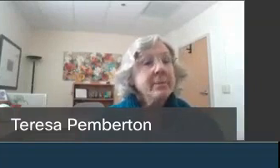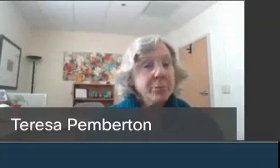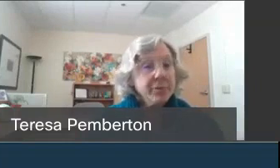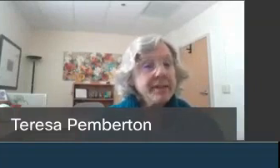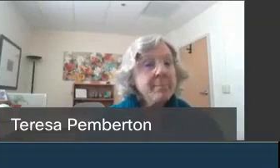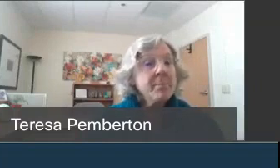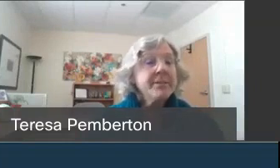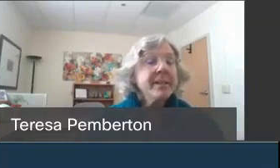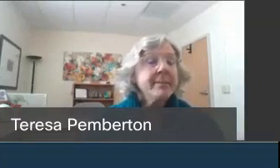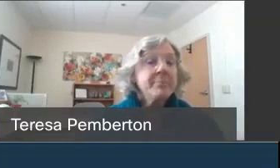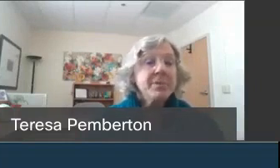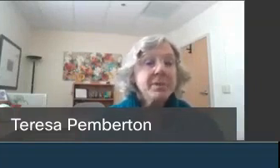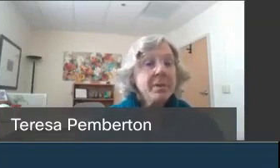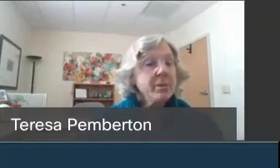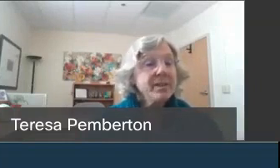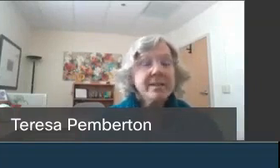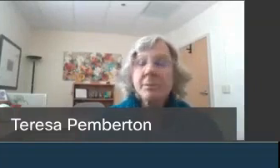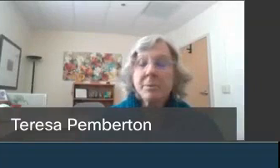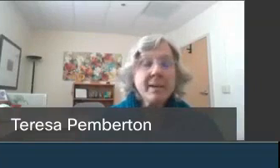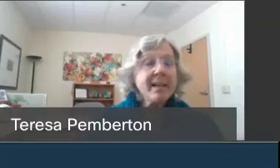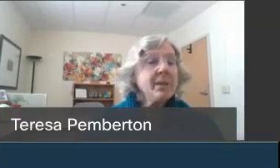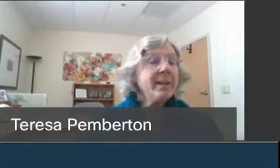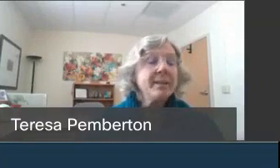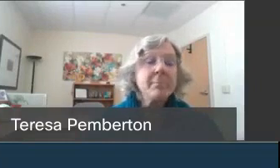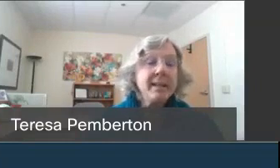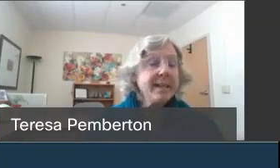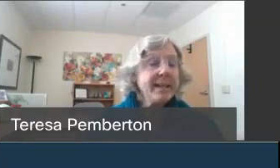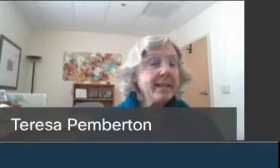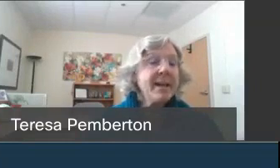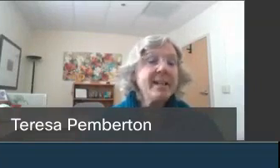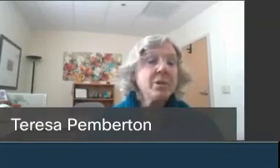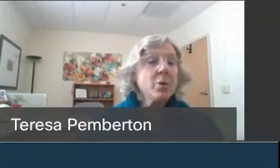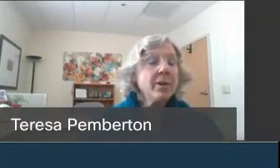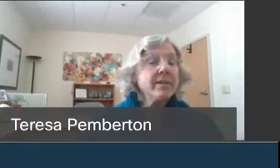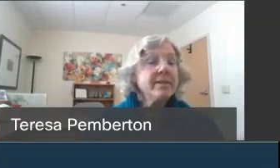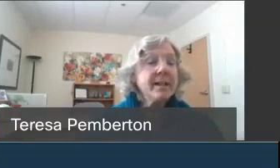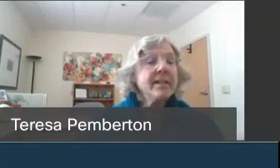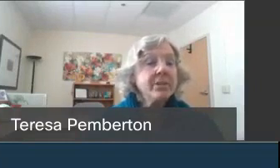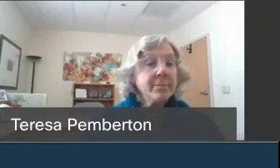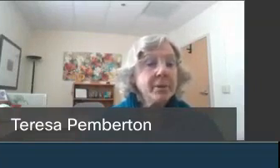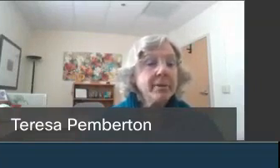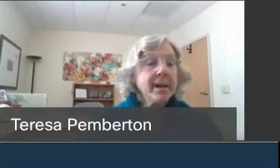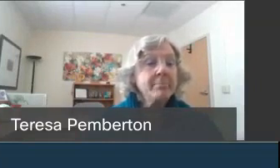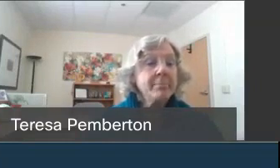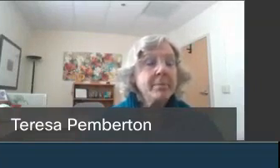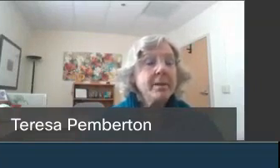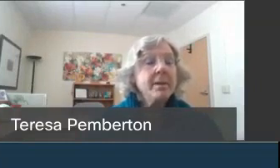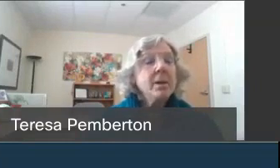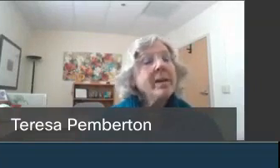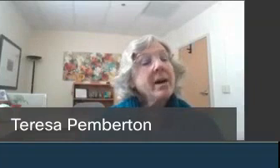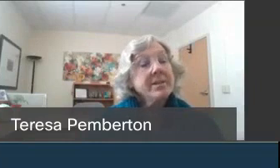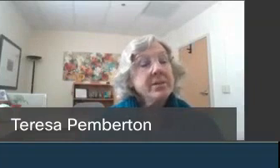on were improving the monitoring so that we knew when someone was ready, we could immediately get them back into court and into our